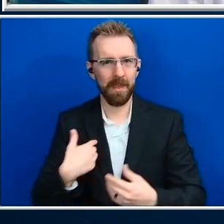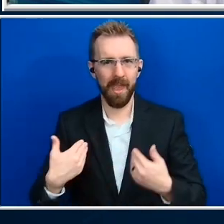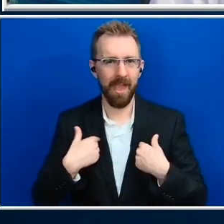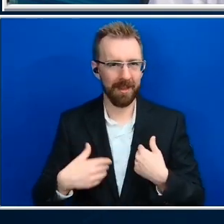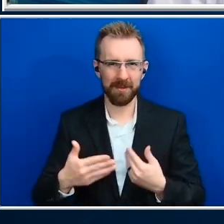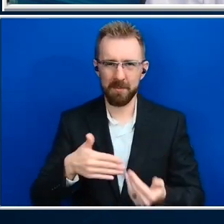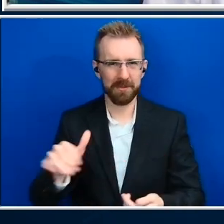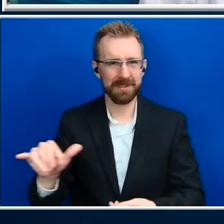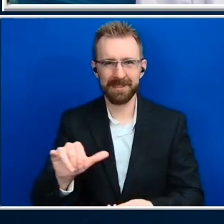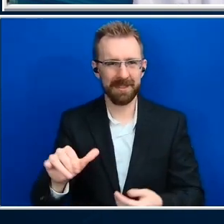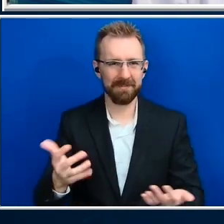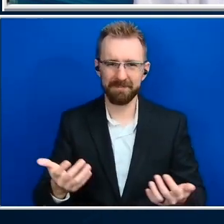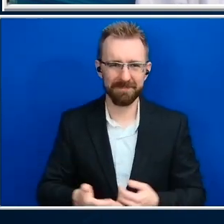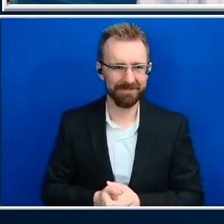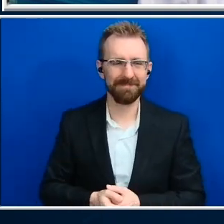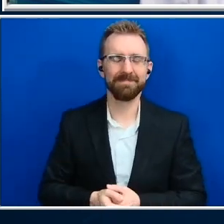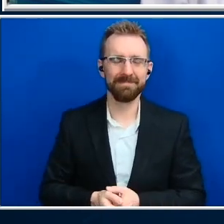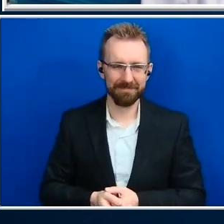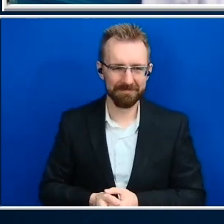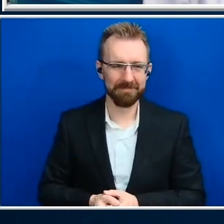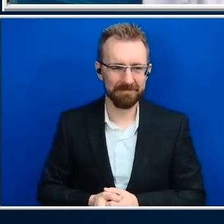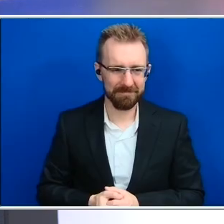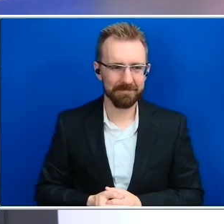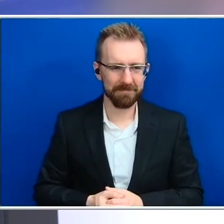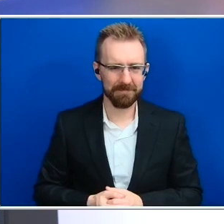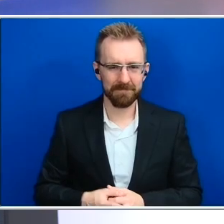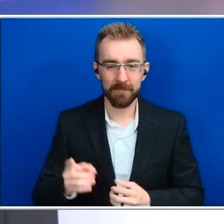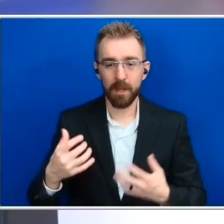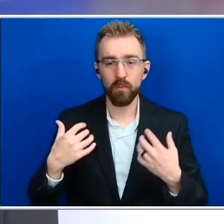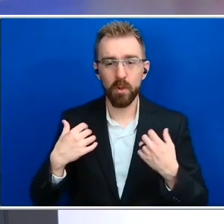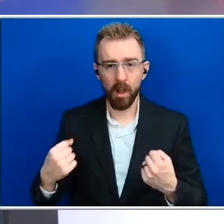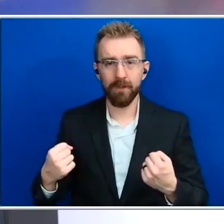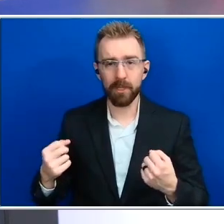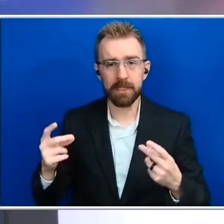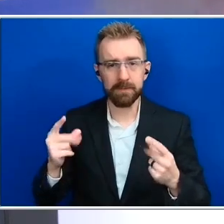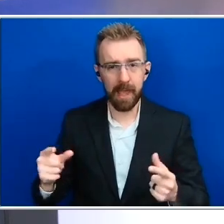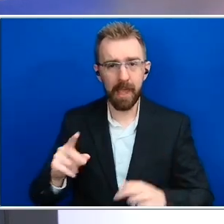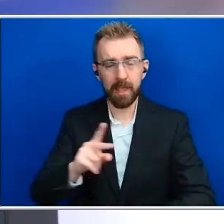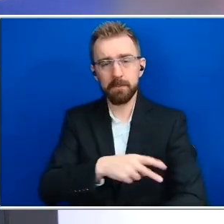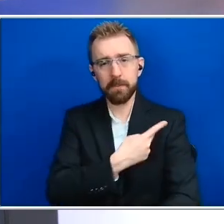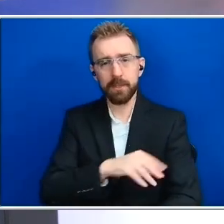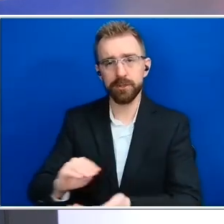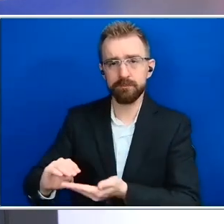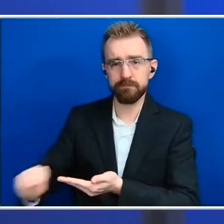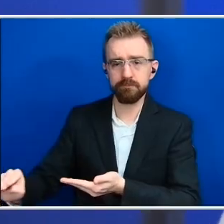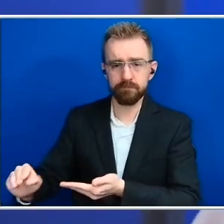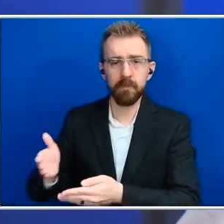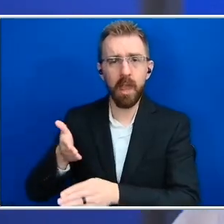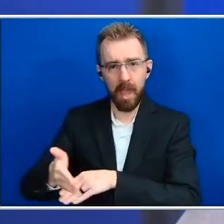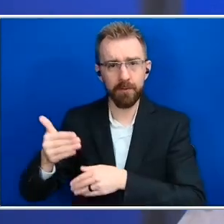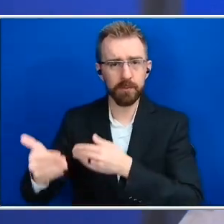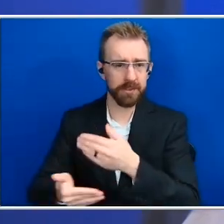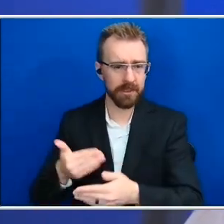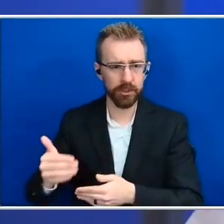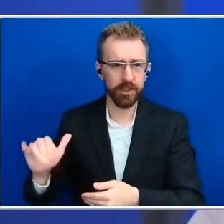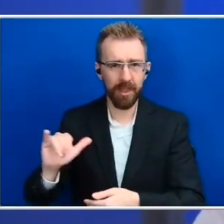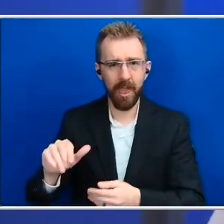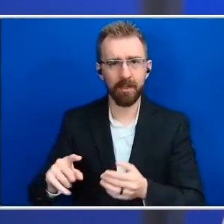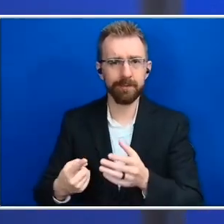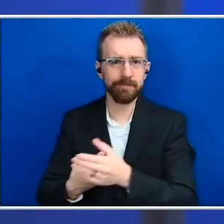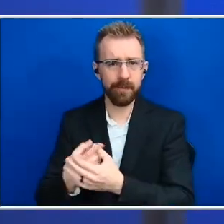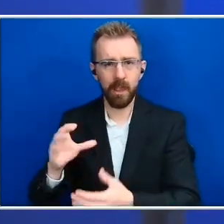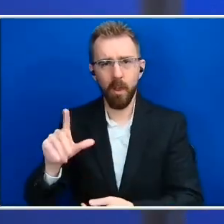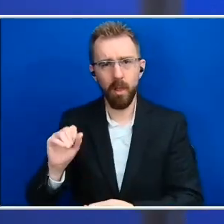had. The recovery is fast. The patients are discharged after the procedure, like your colonoscopy. I send the patients